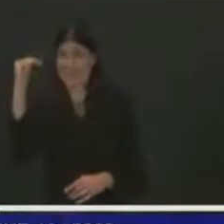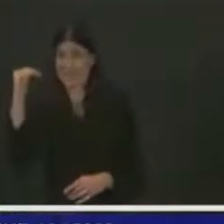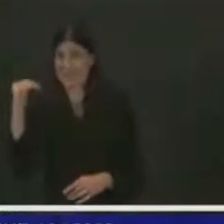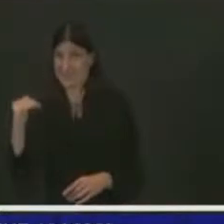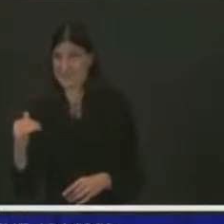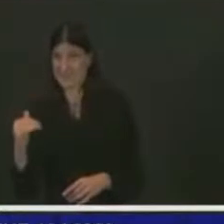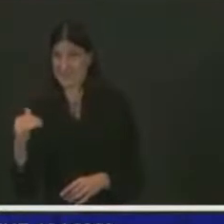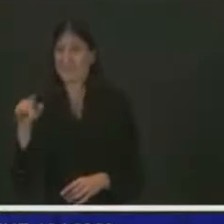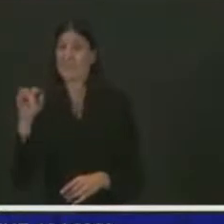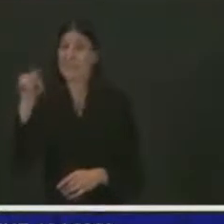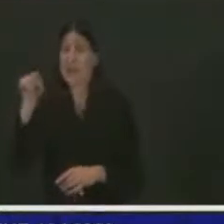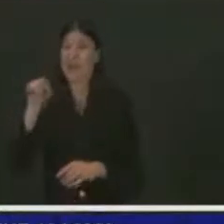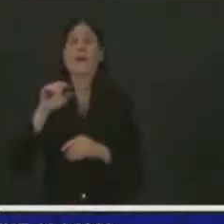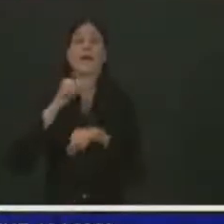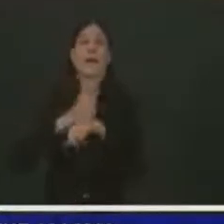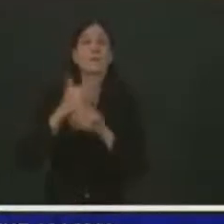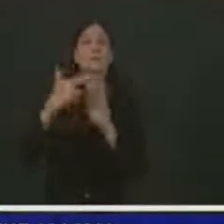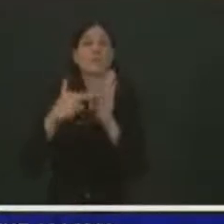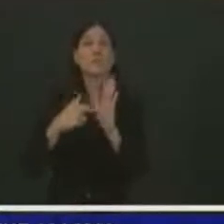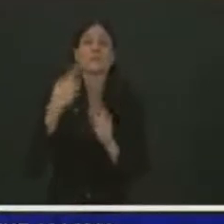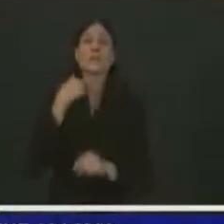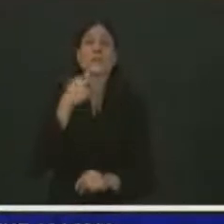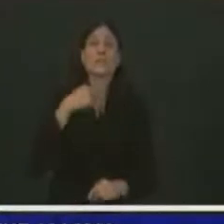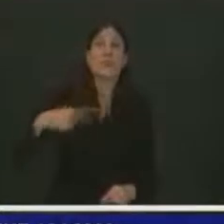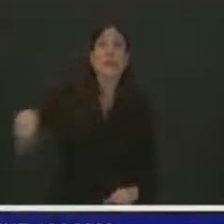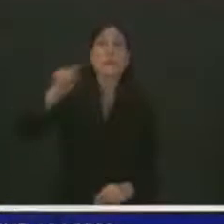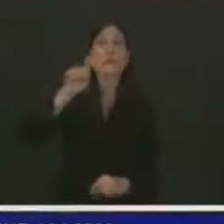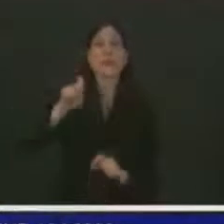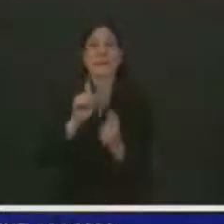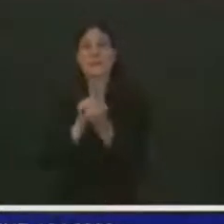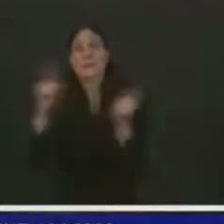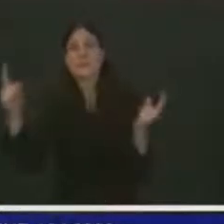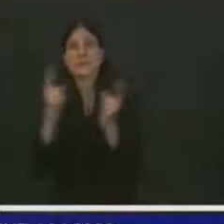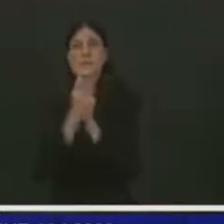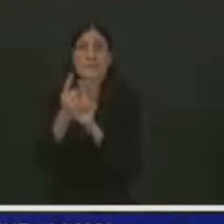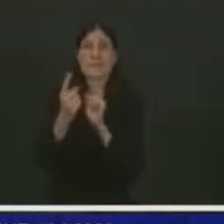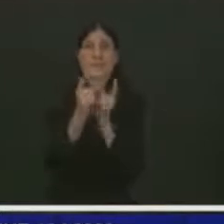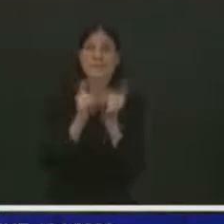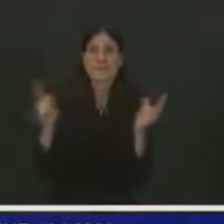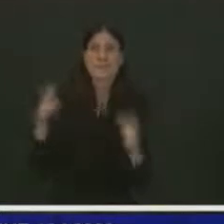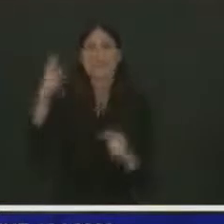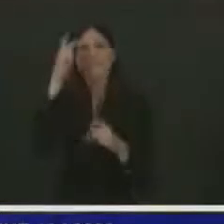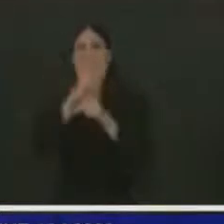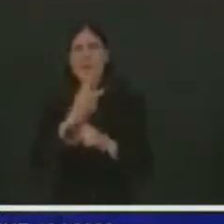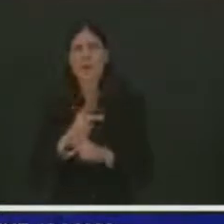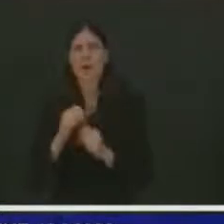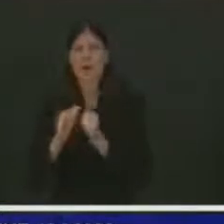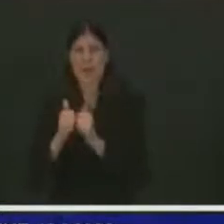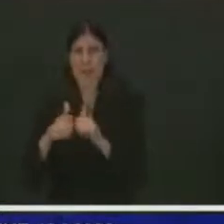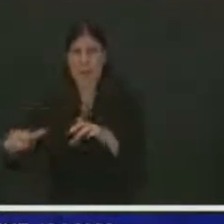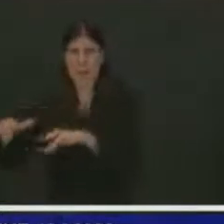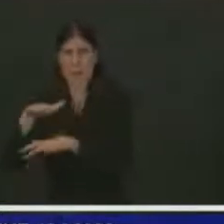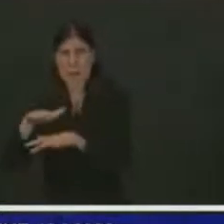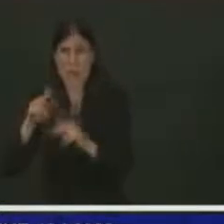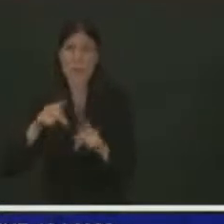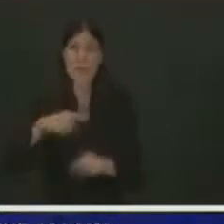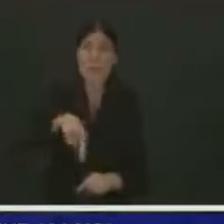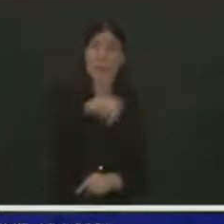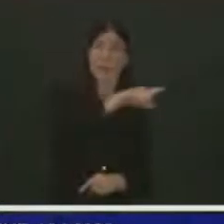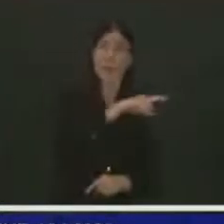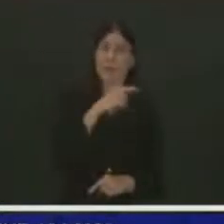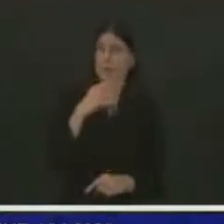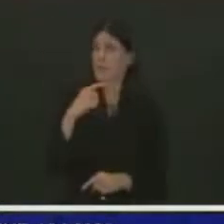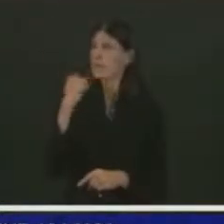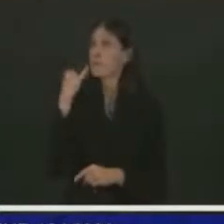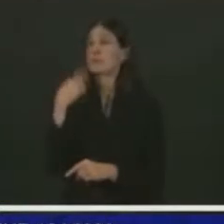others that I know about, they're getting creative. They're submitting plans for social distancing. masks, testing, temperature,